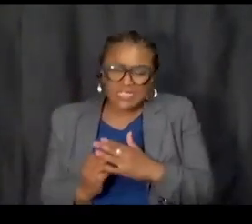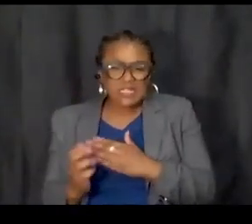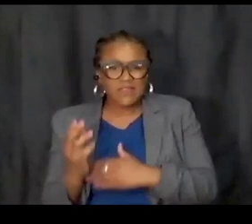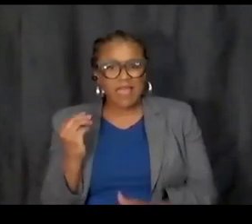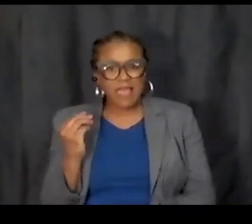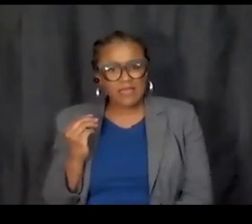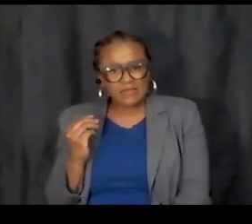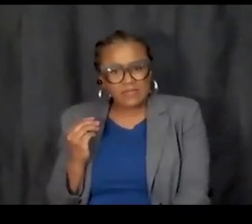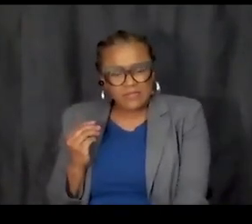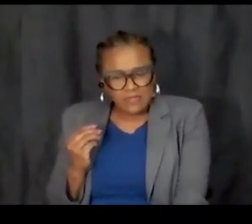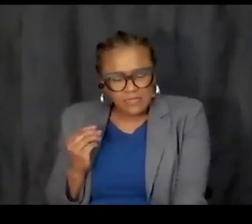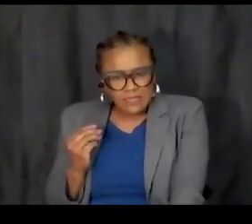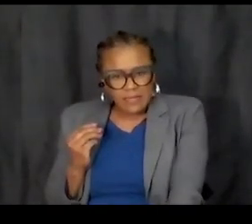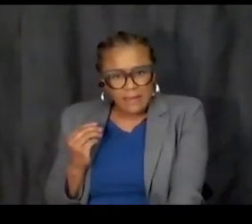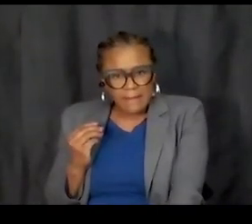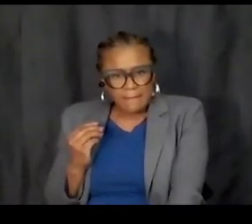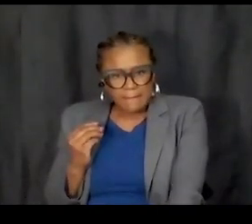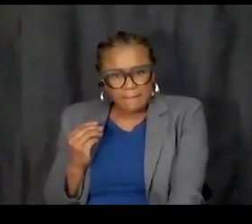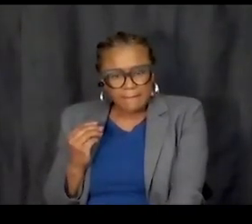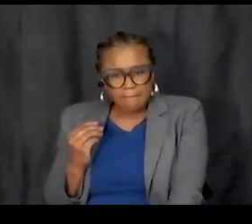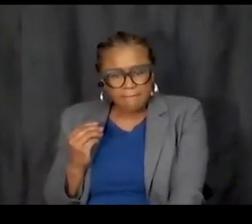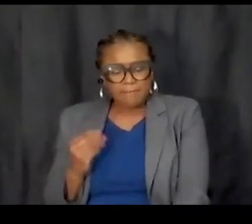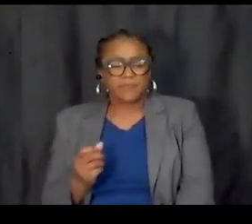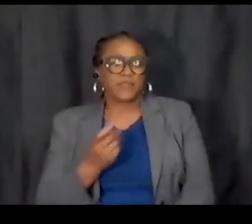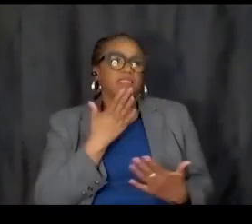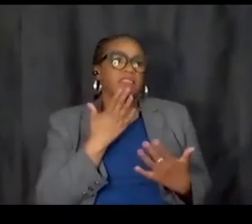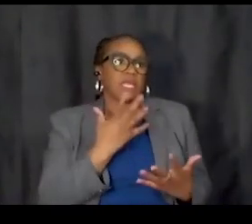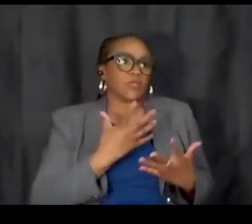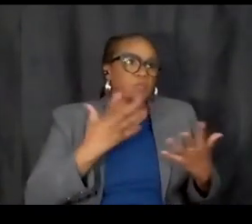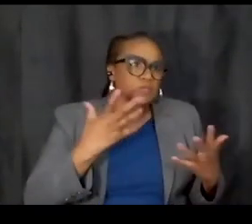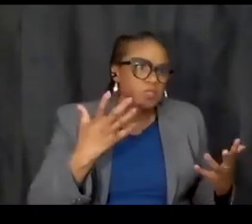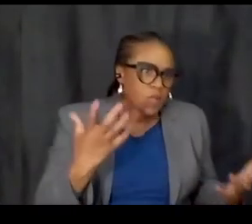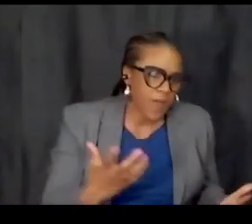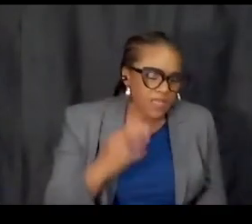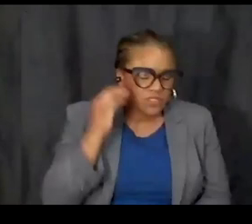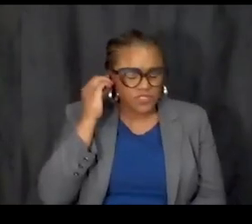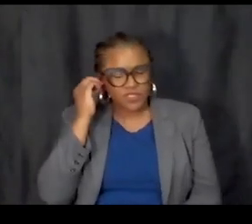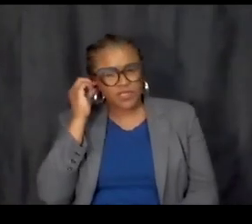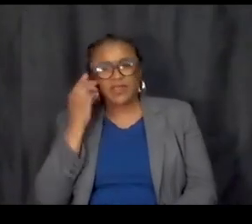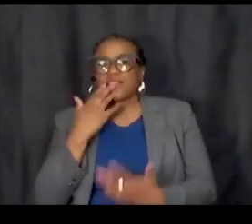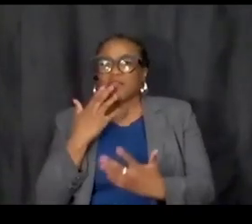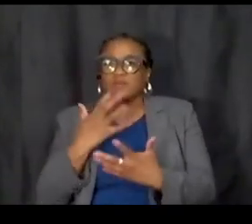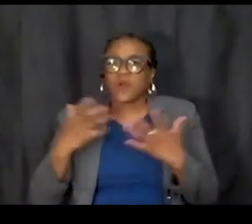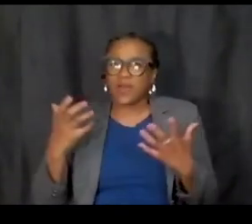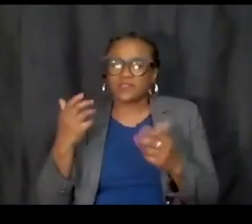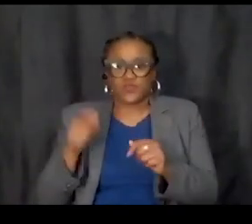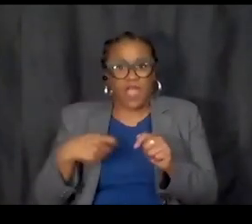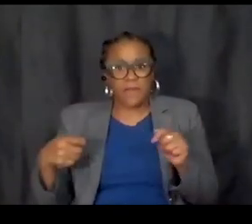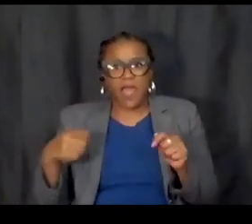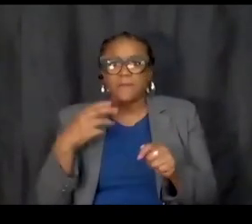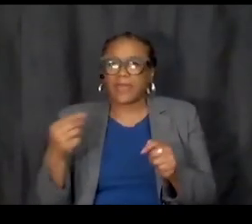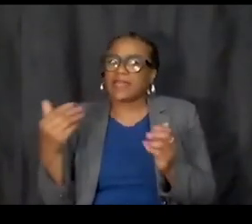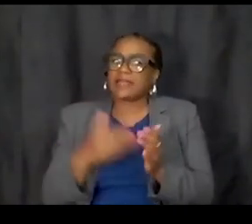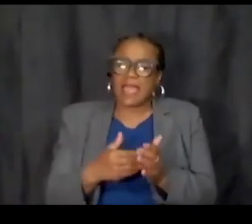Thank you so, so, so much, everyone. Just gonna wrap up. And again, please visit all of these